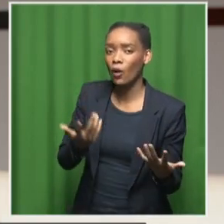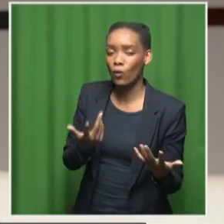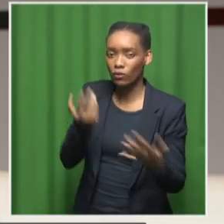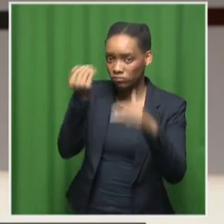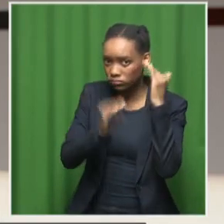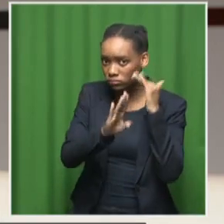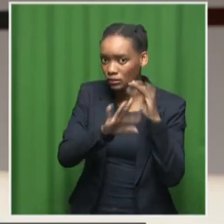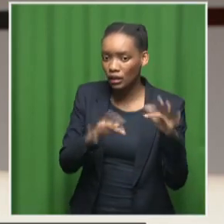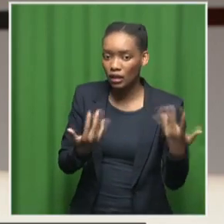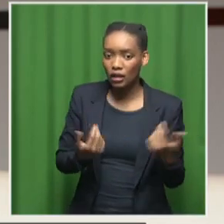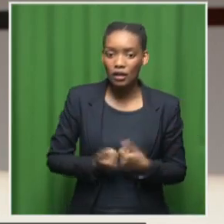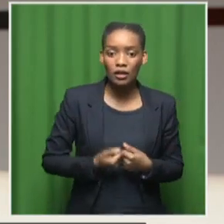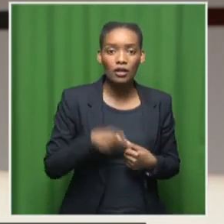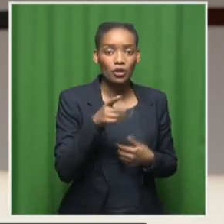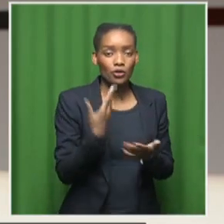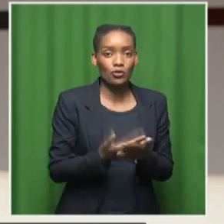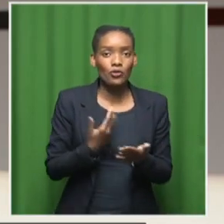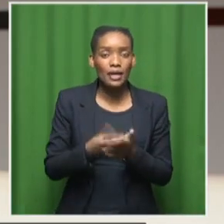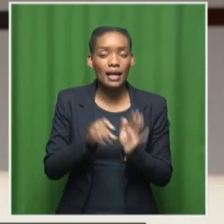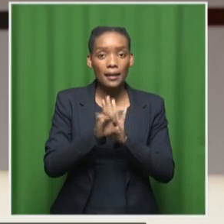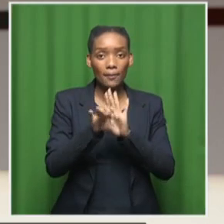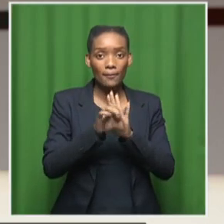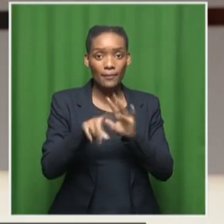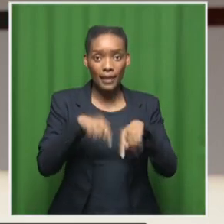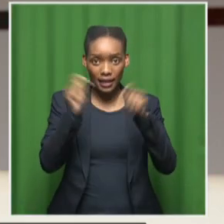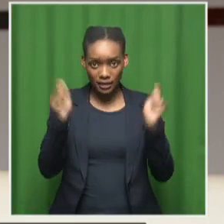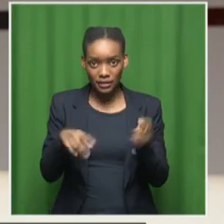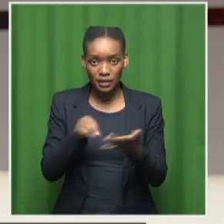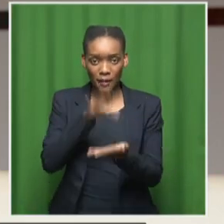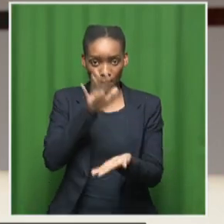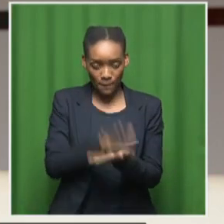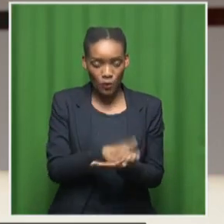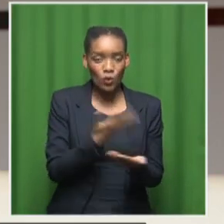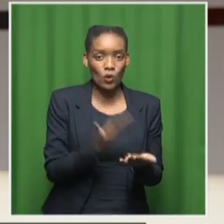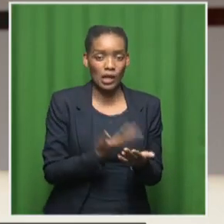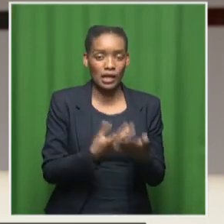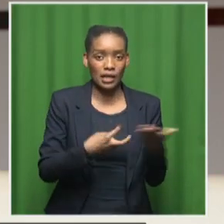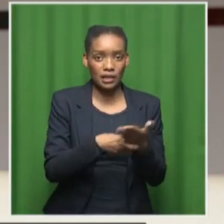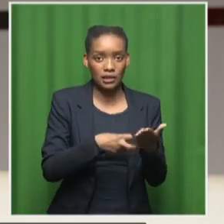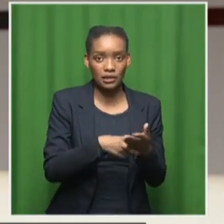you can go to the Market Theatre and you can book tickets there. Okay. You can go to our website,